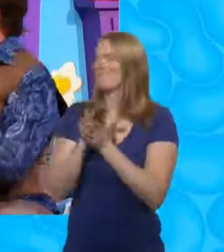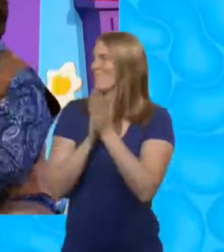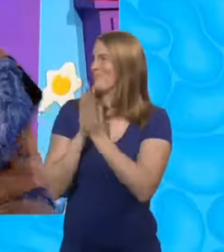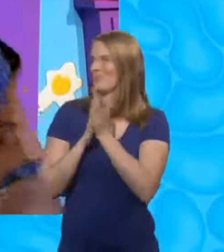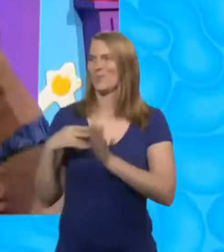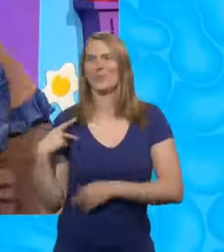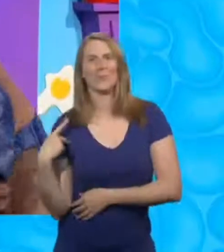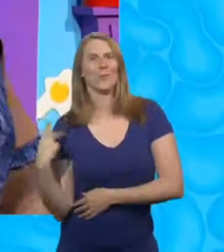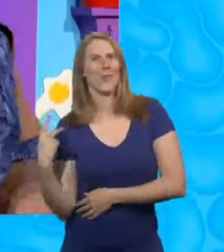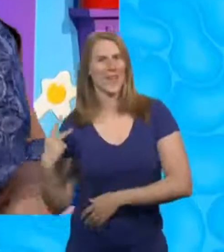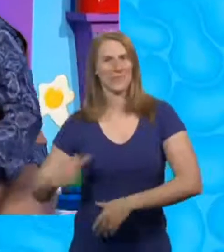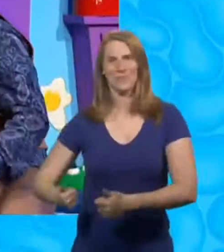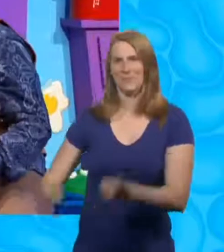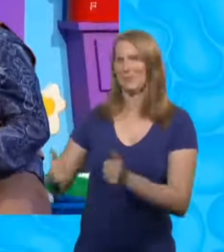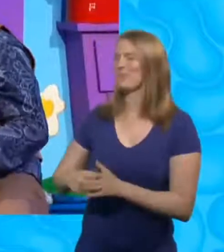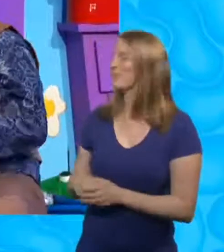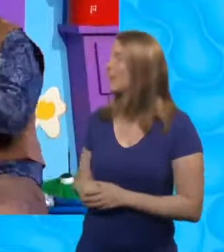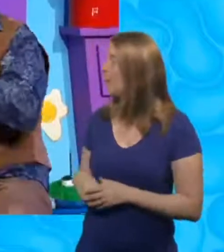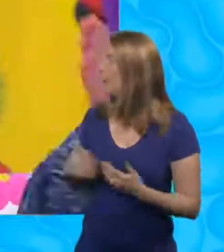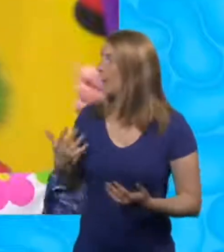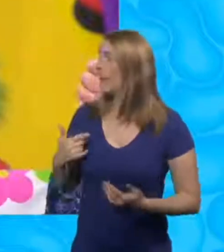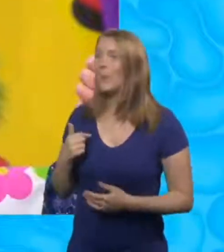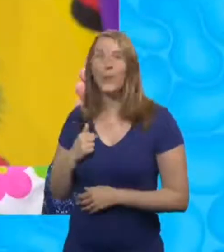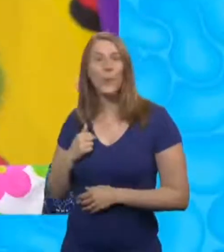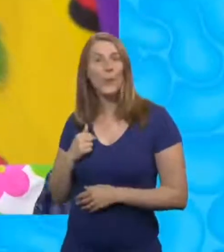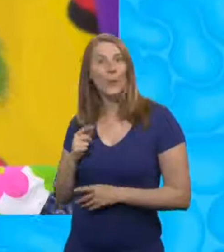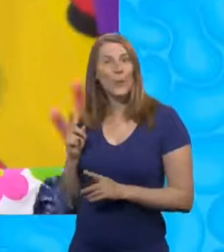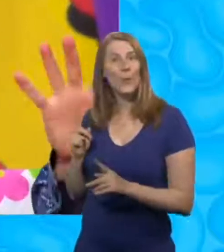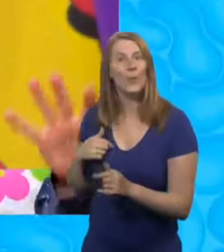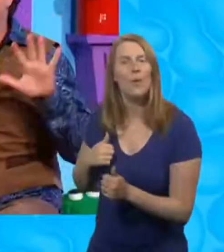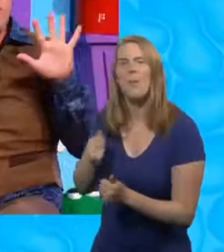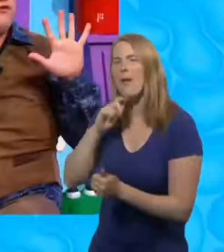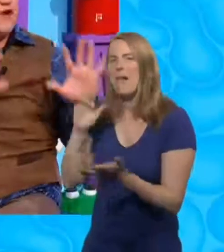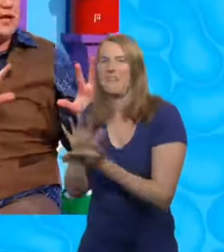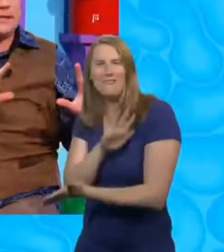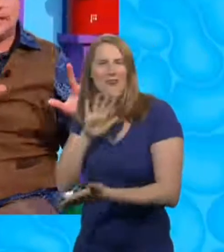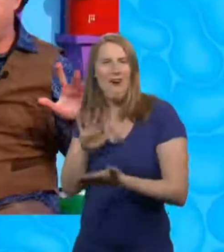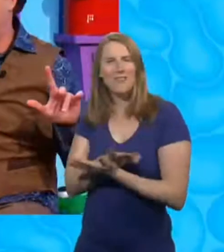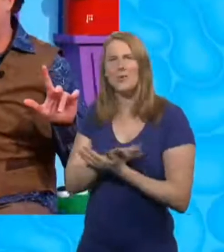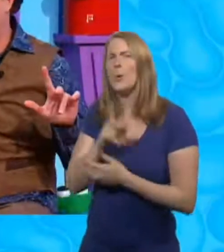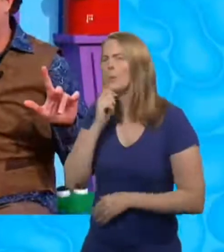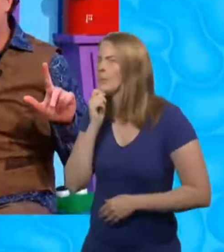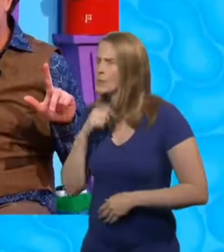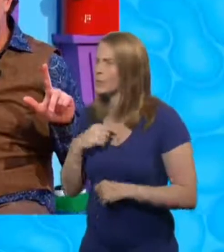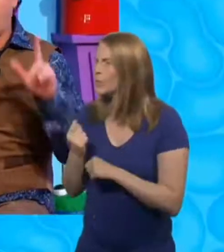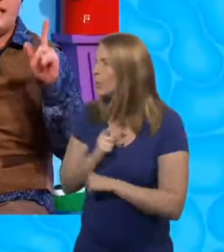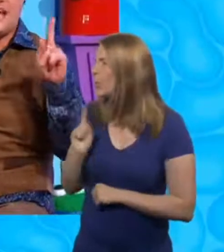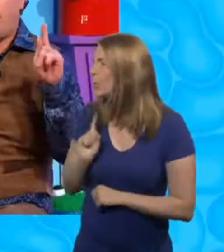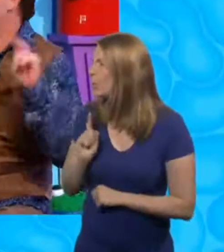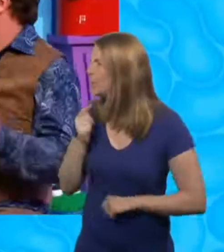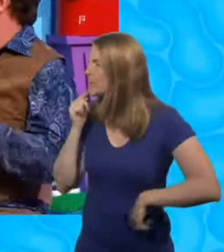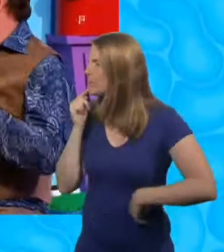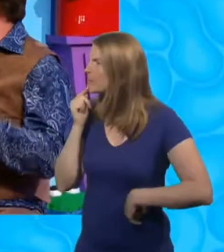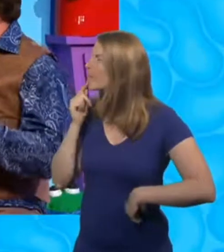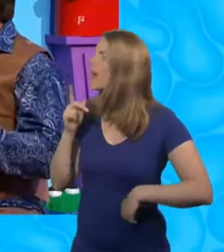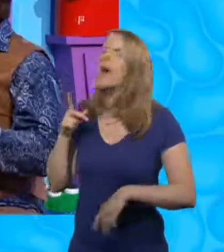Right then, little monster. It's just you and me tonight. Oh, we're going to have great fun. Now, what should we do first, I wonder? Now, oh, I tell you